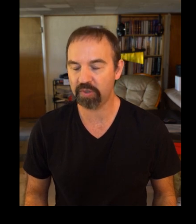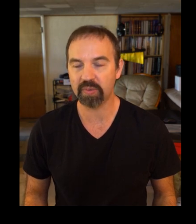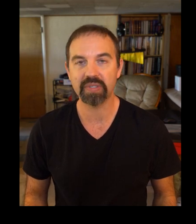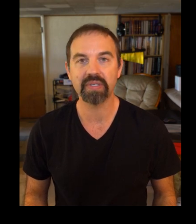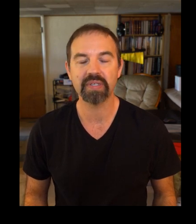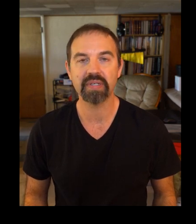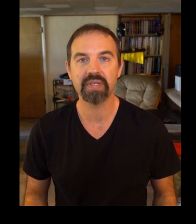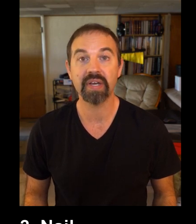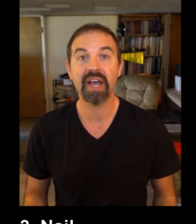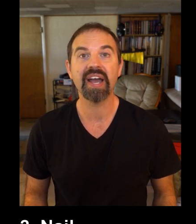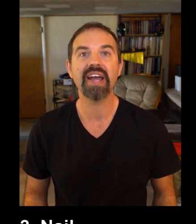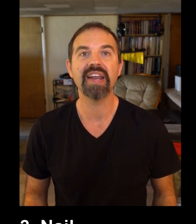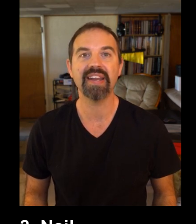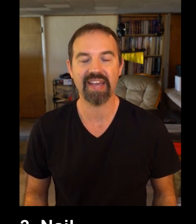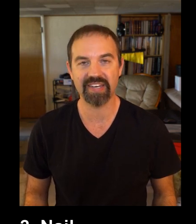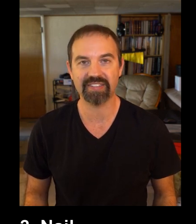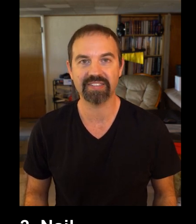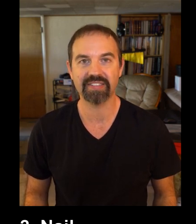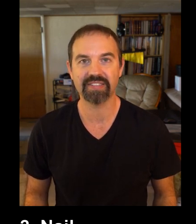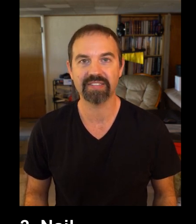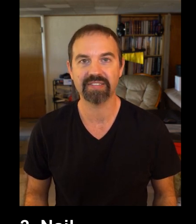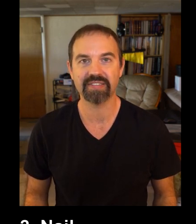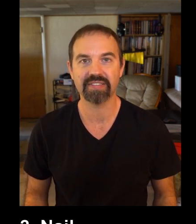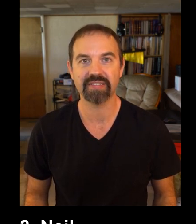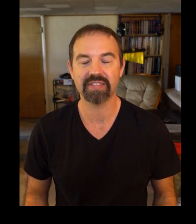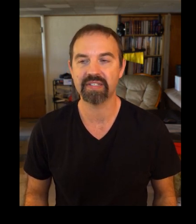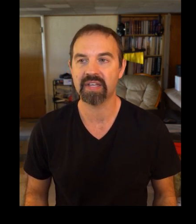Number 2, nail.